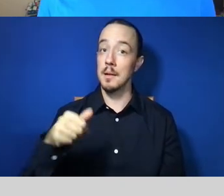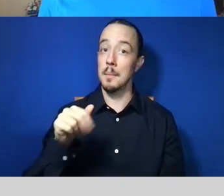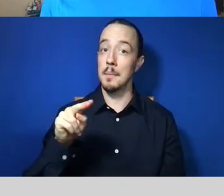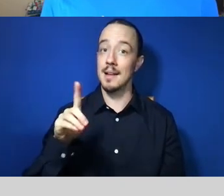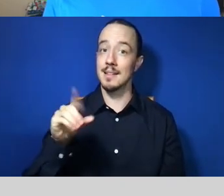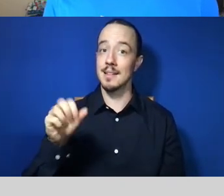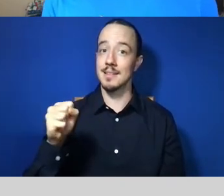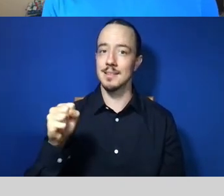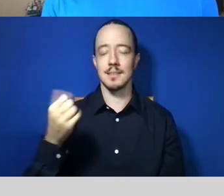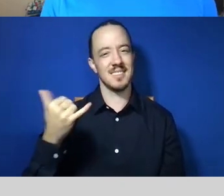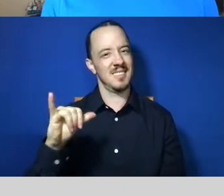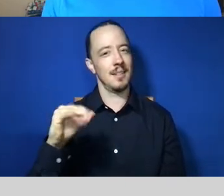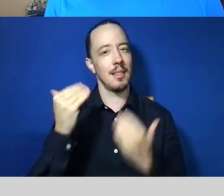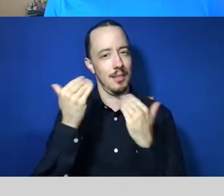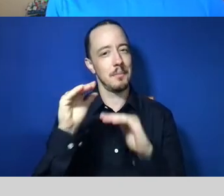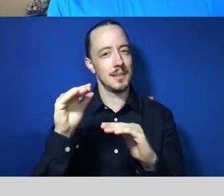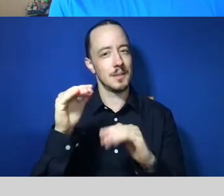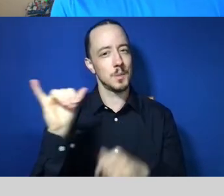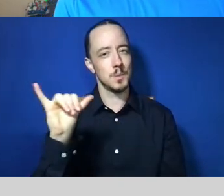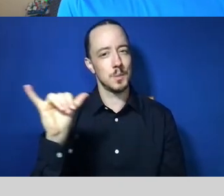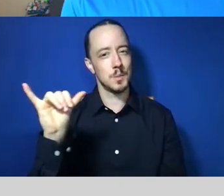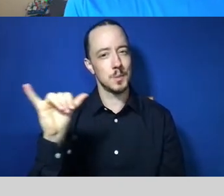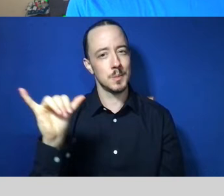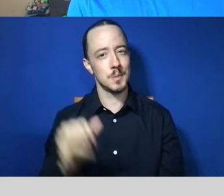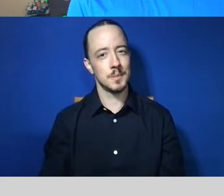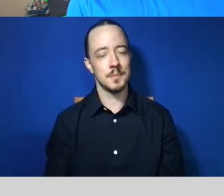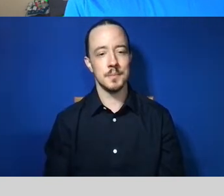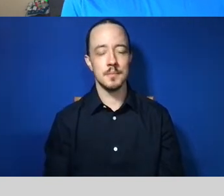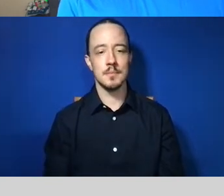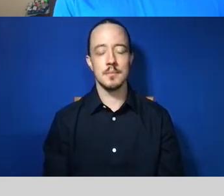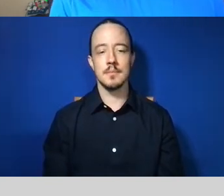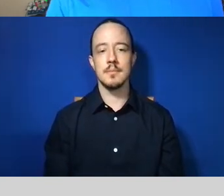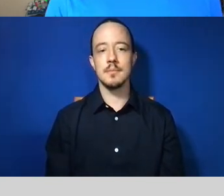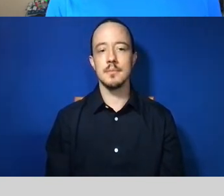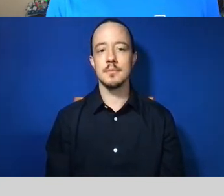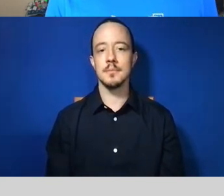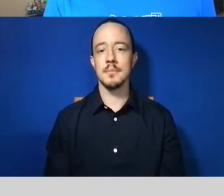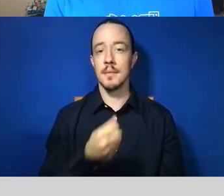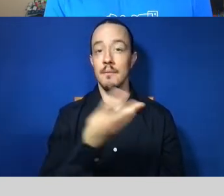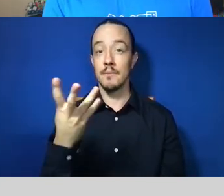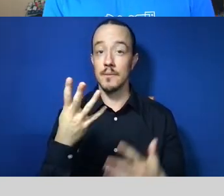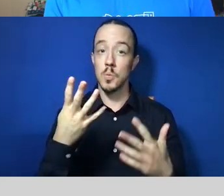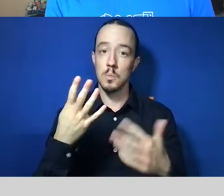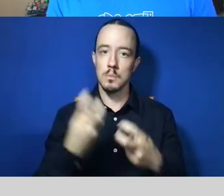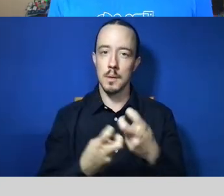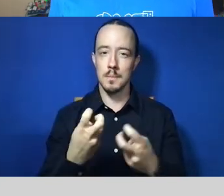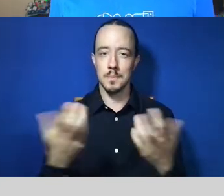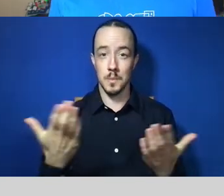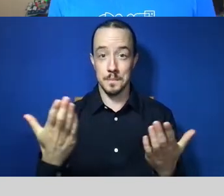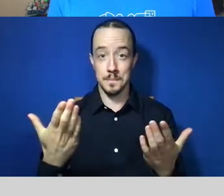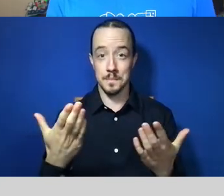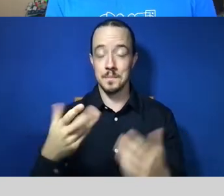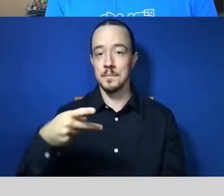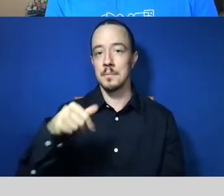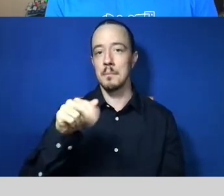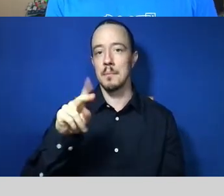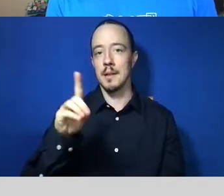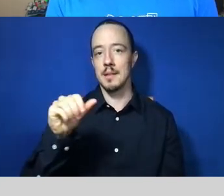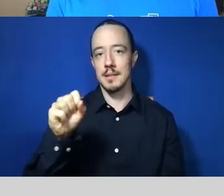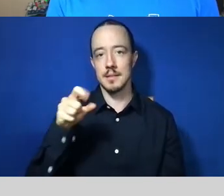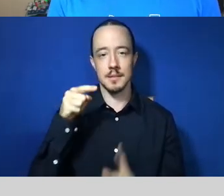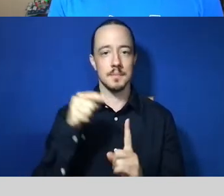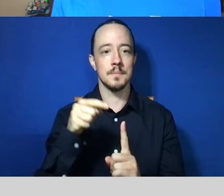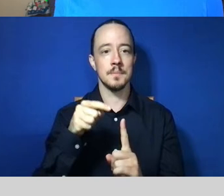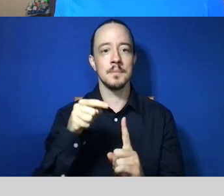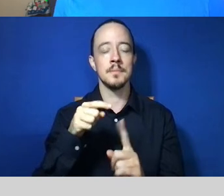However, Pandas can only get you so far. In fact, there are a few issues where Pandas